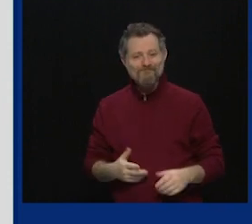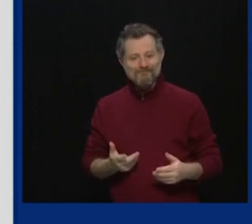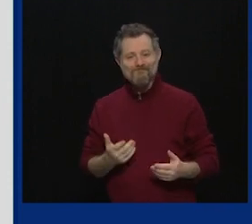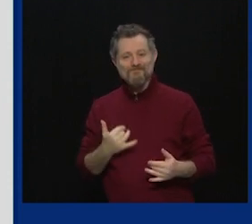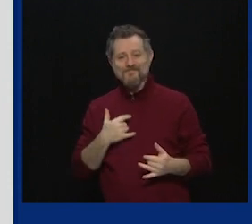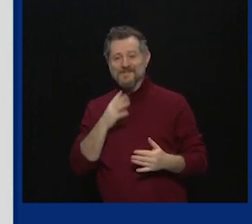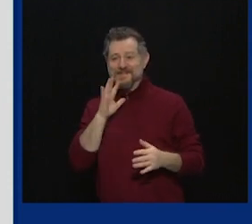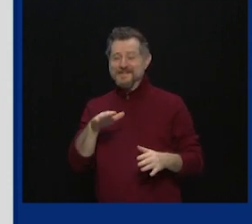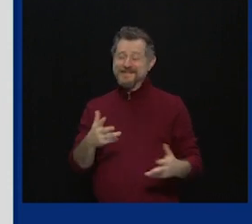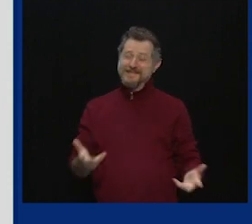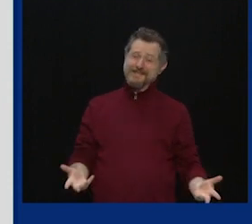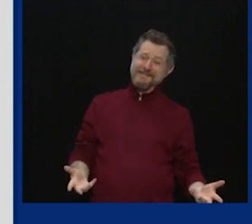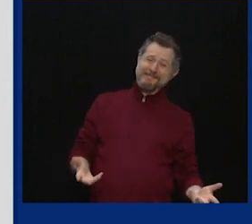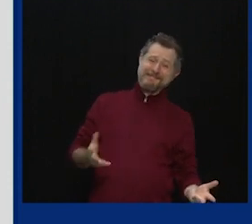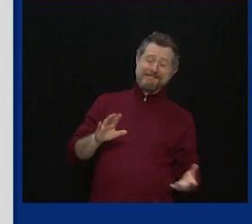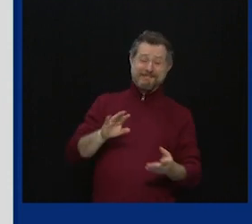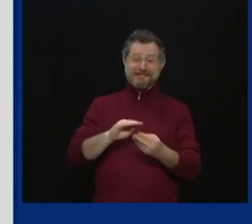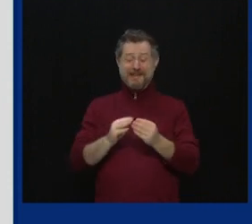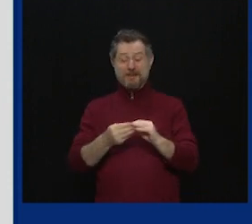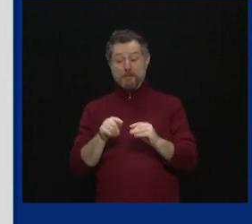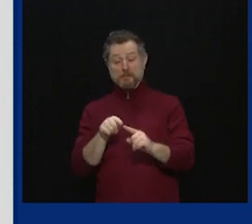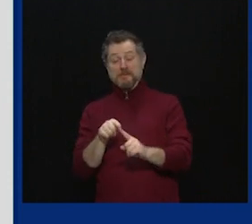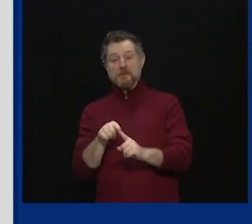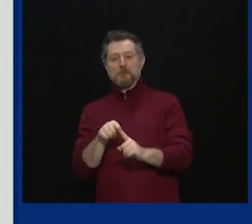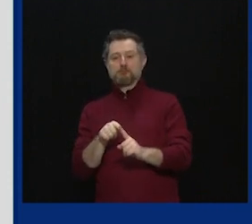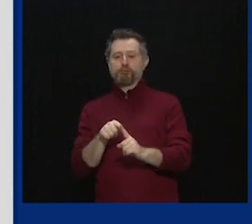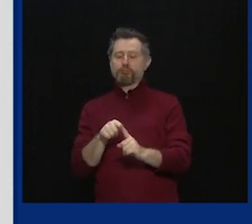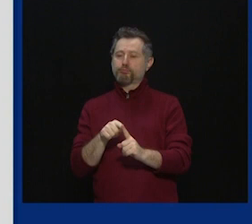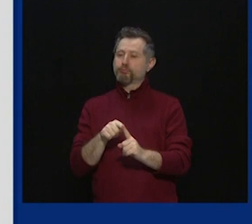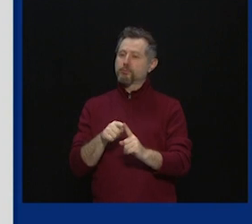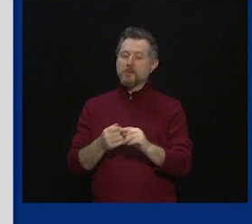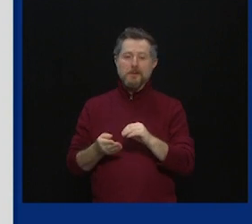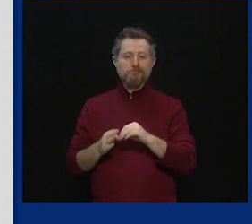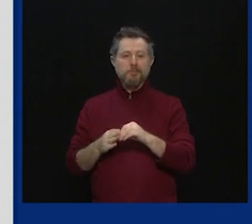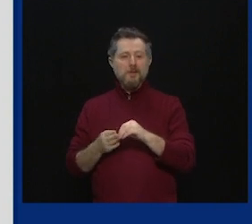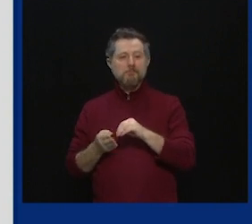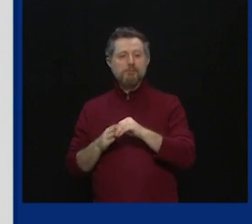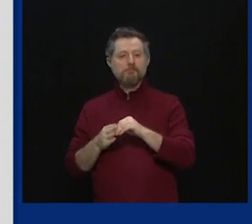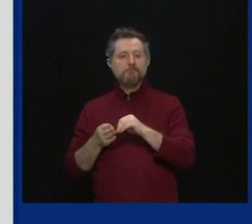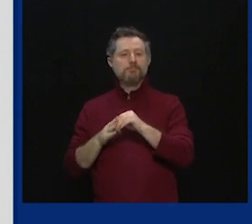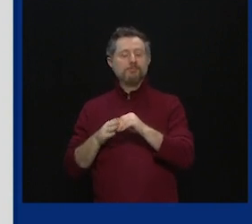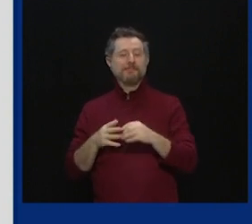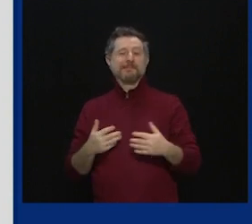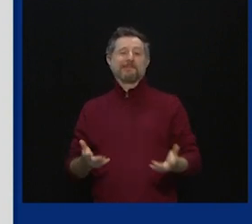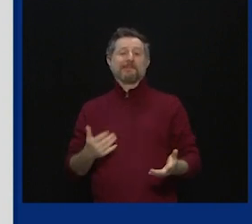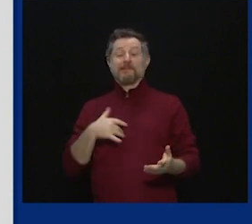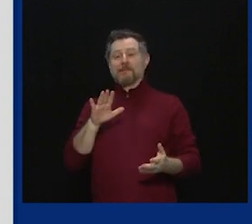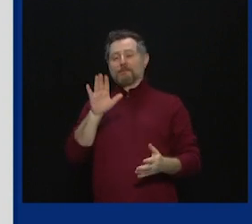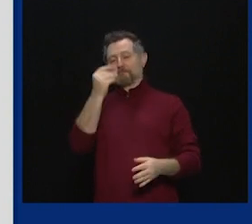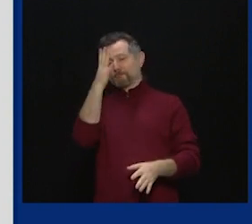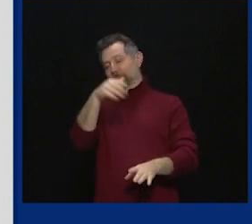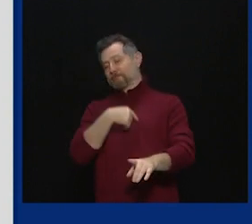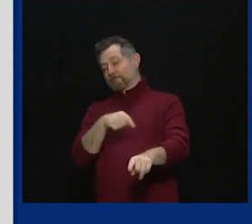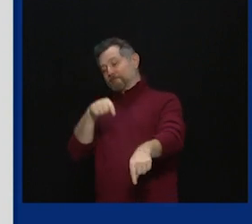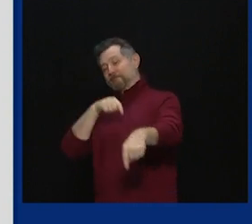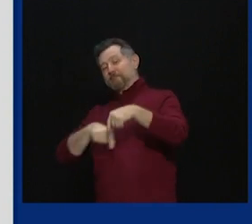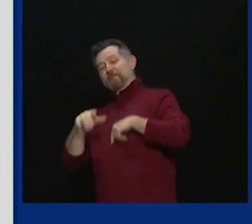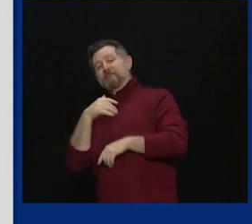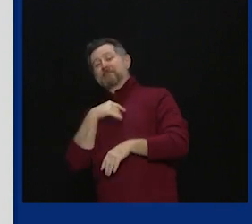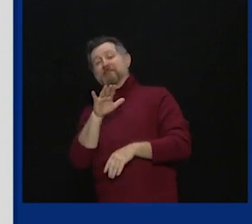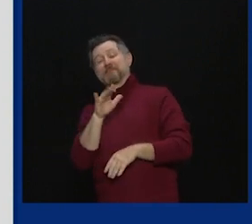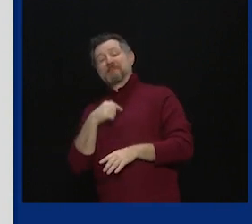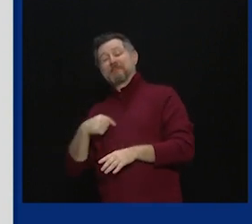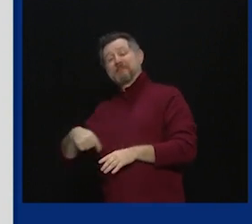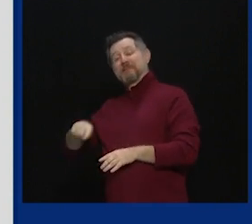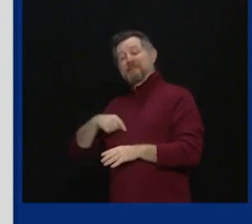to take what, in contrast to the steps that had to be taken in the past, is truly a minor infringement. Your